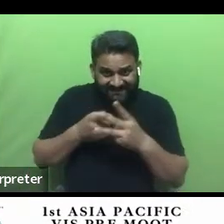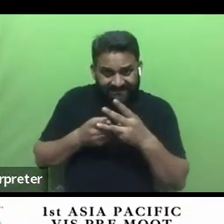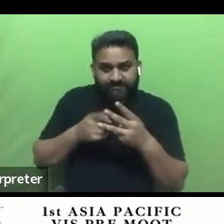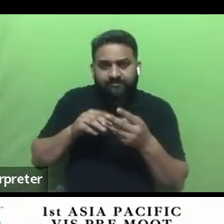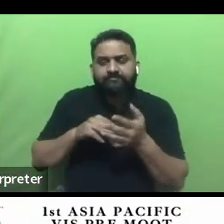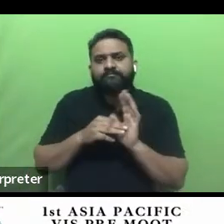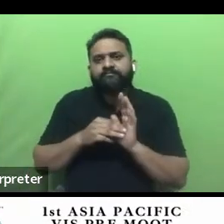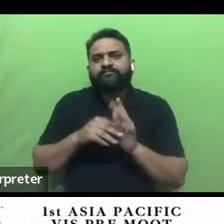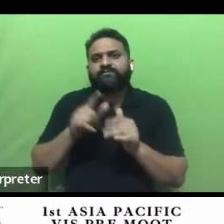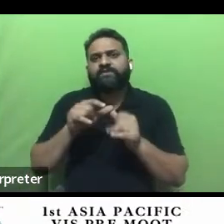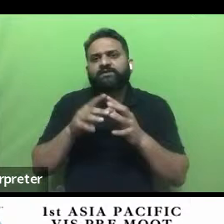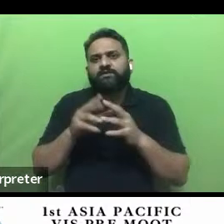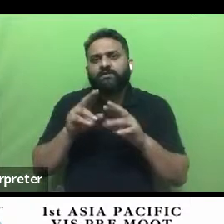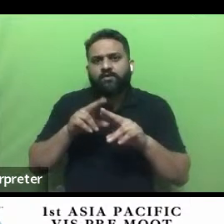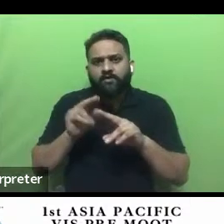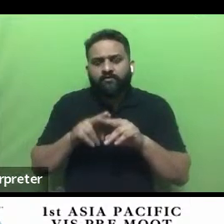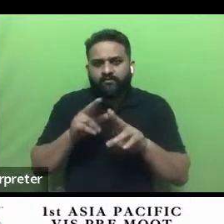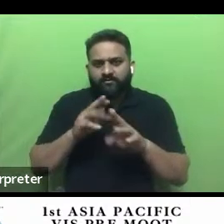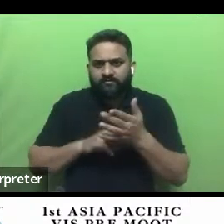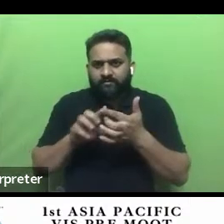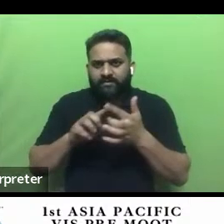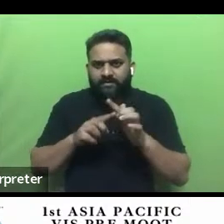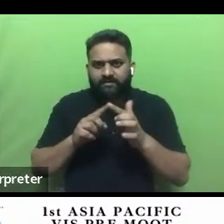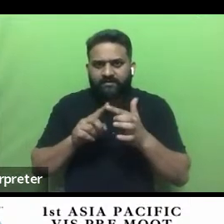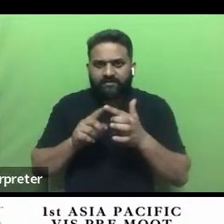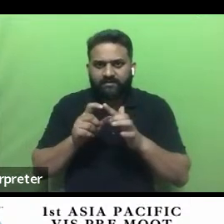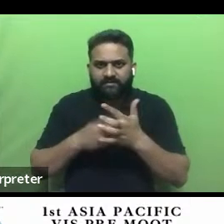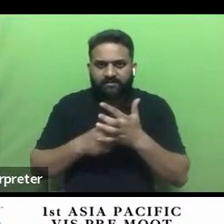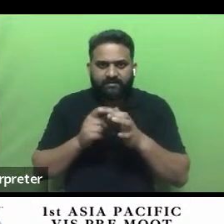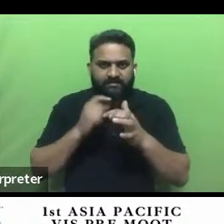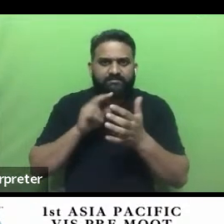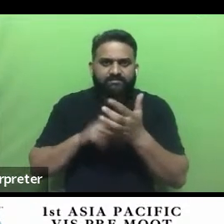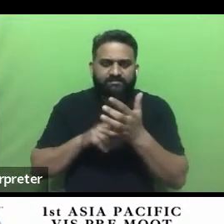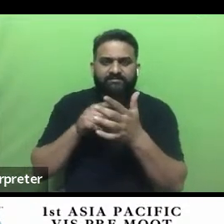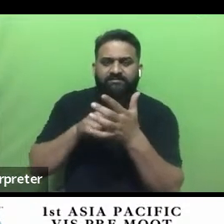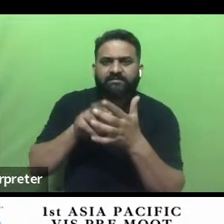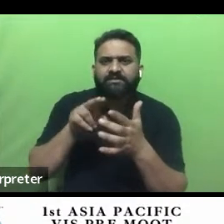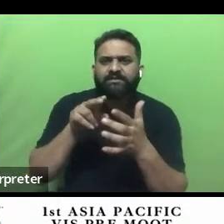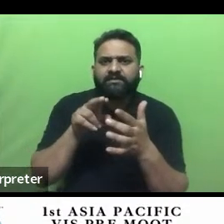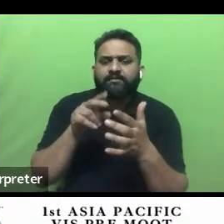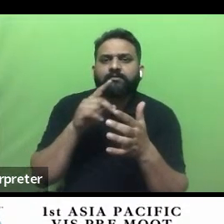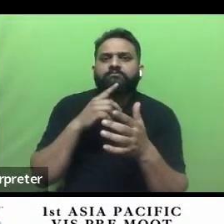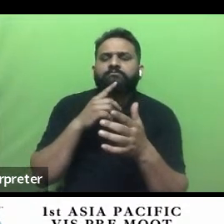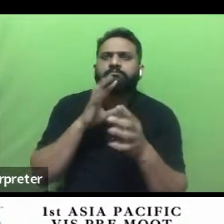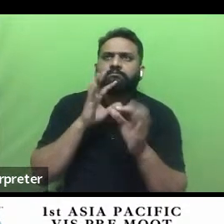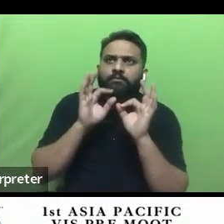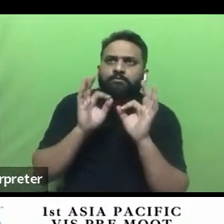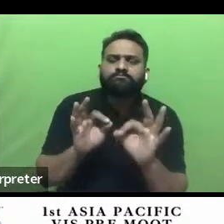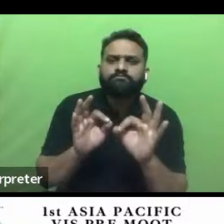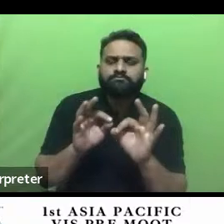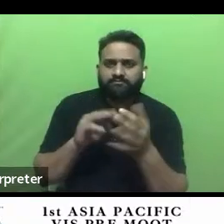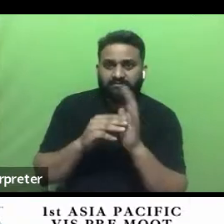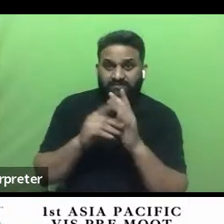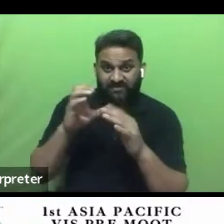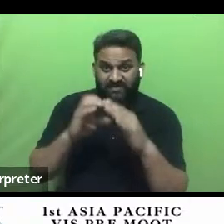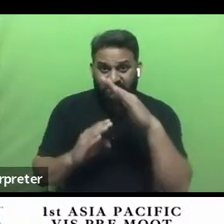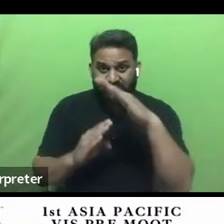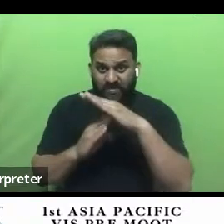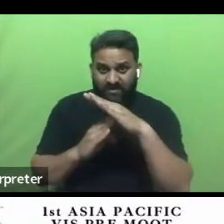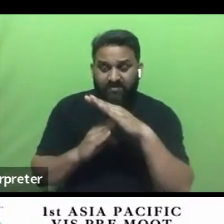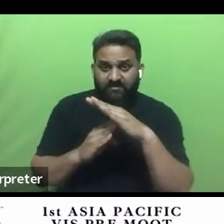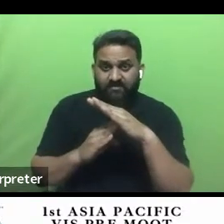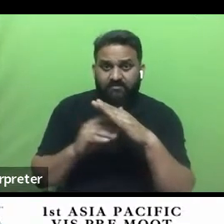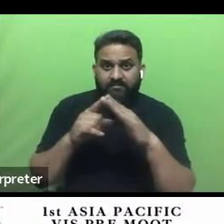the implied choice, since we must look into the intentions of the parties to ensure that their contract, the substantive part